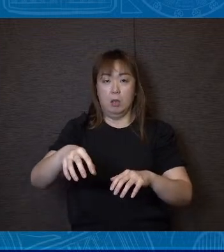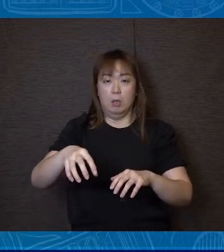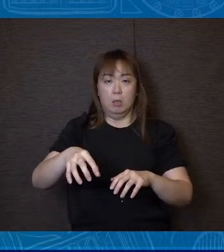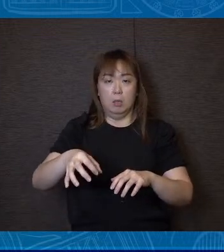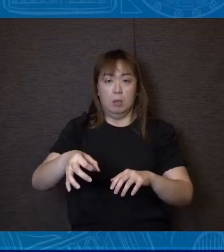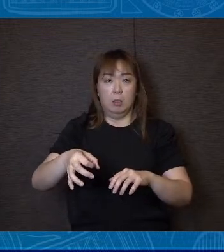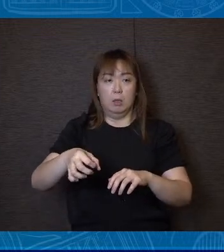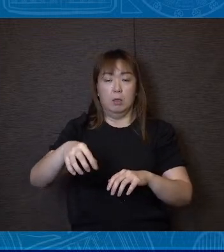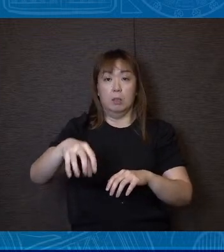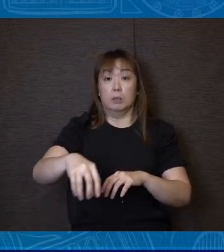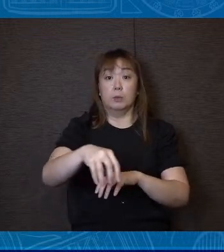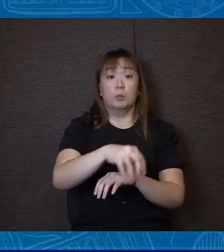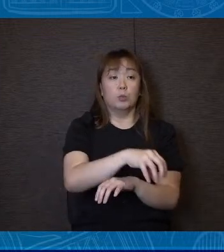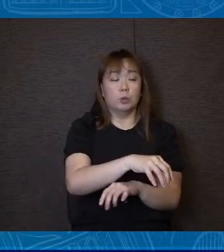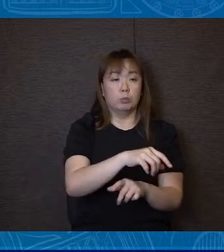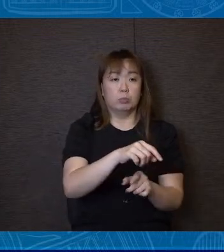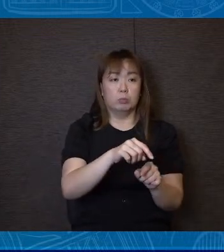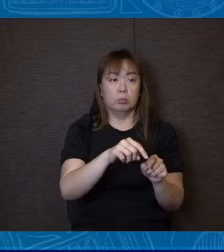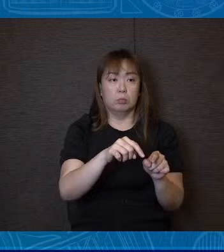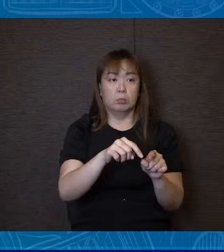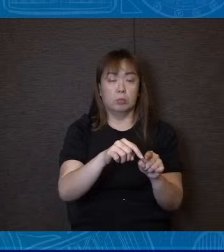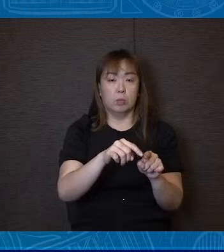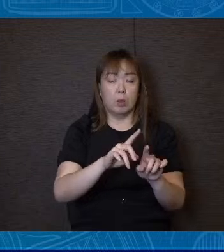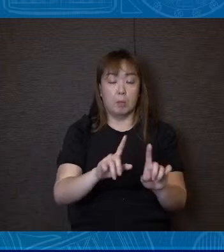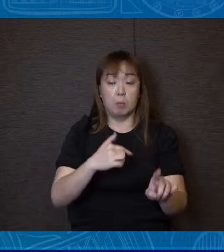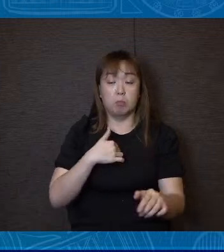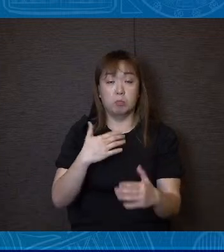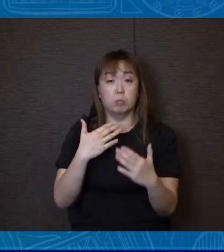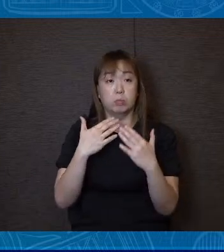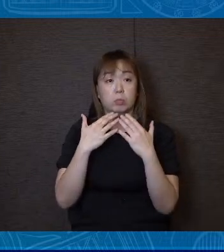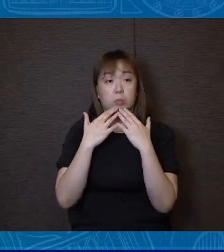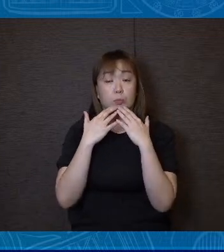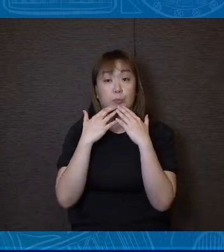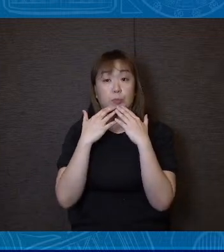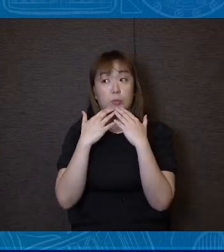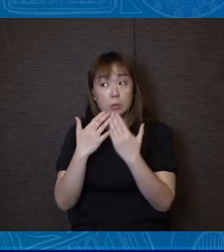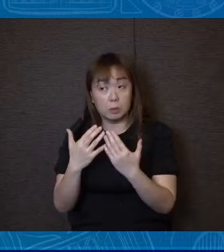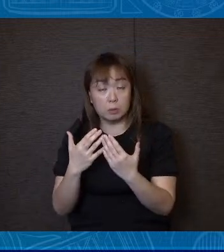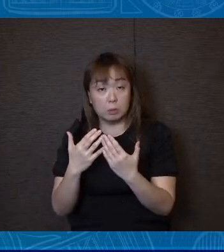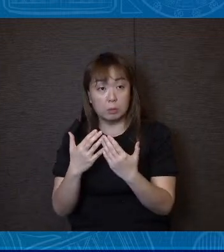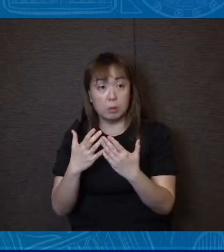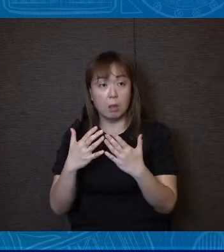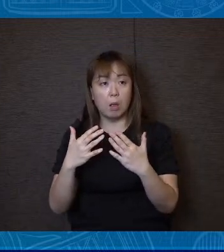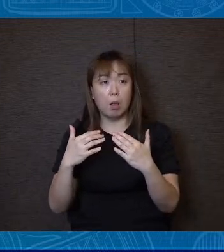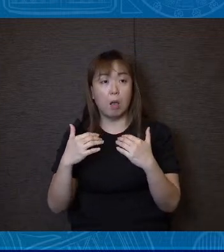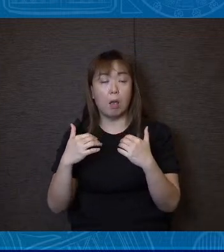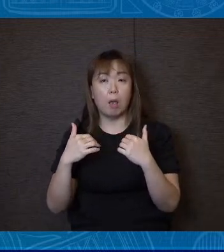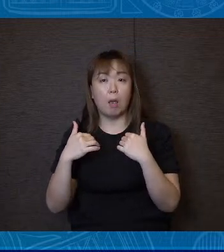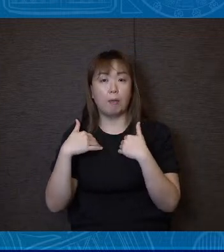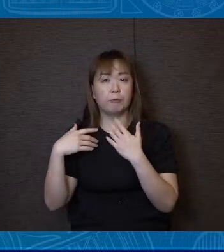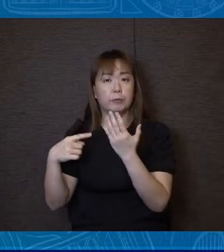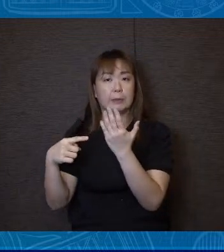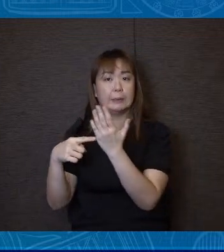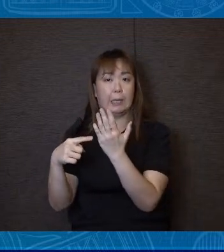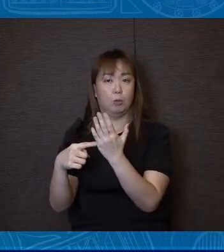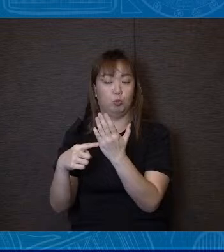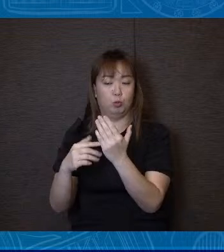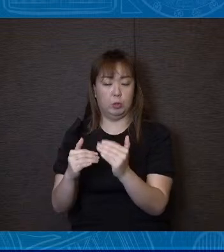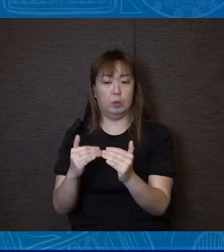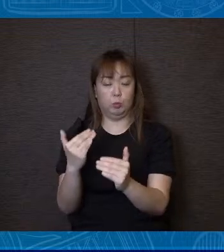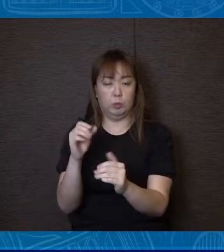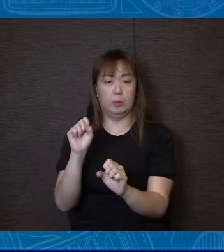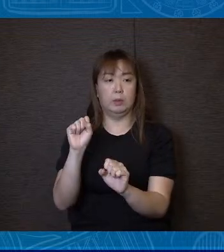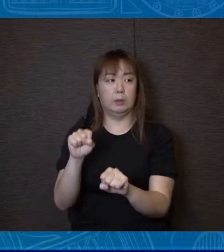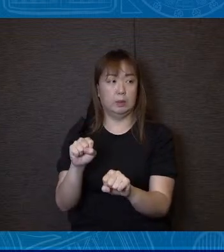risk during this time. And we appreciate hearing the technology of D2D that will be able to address this.